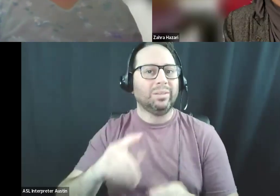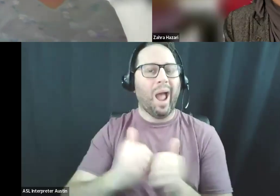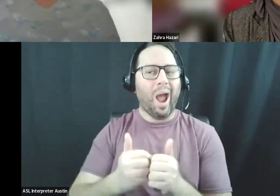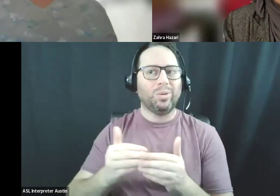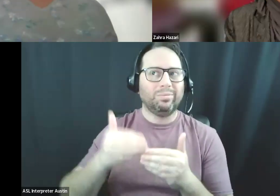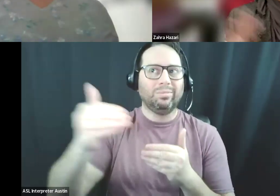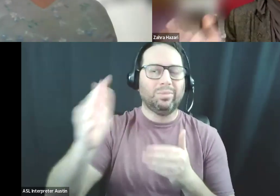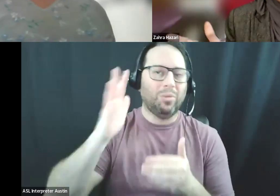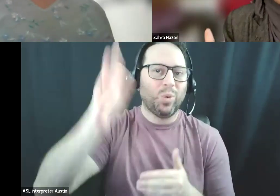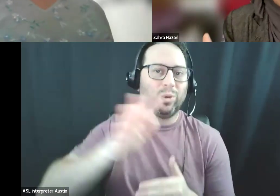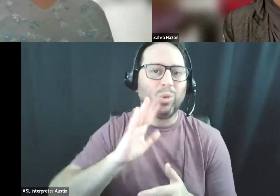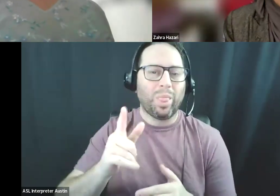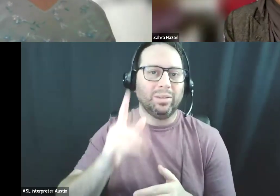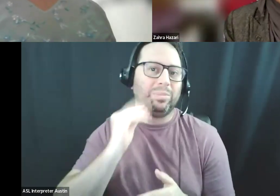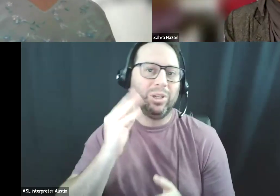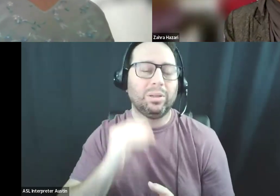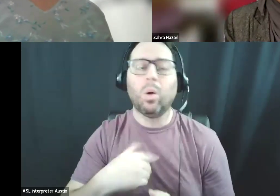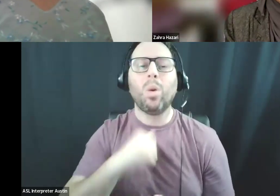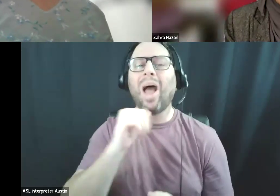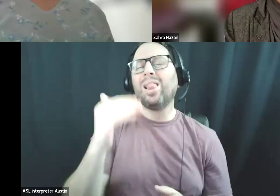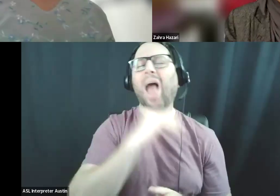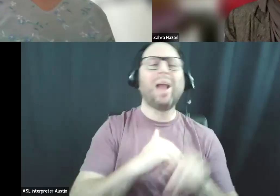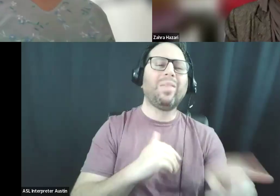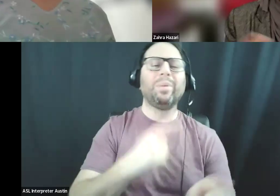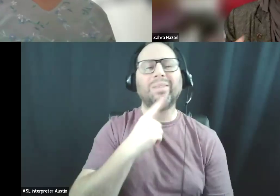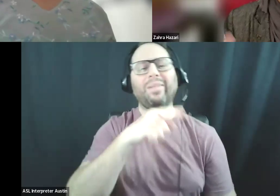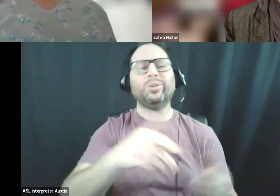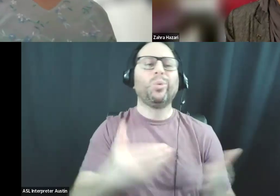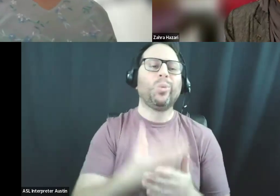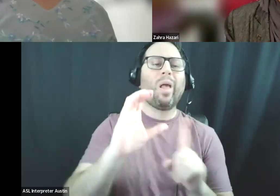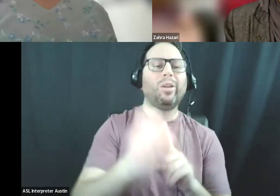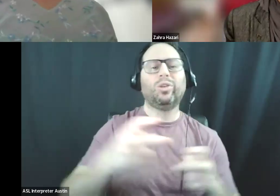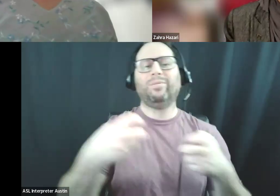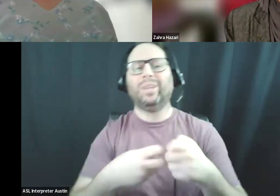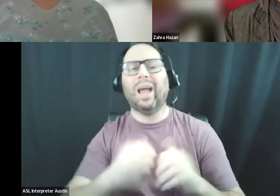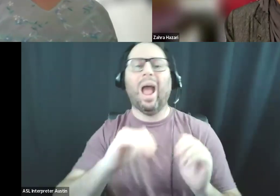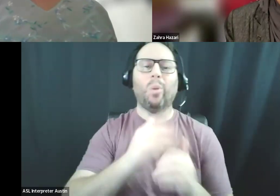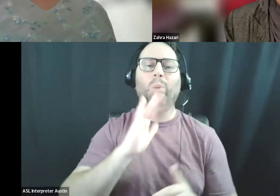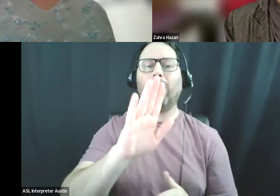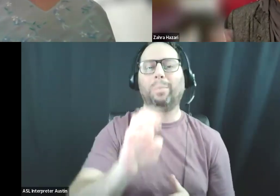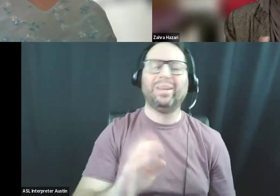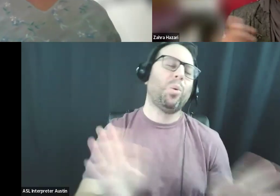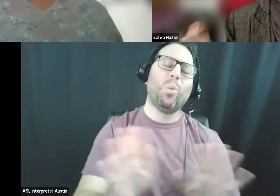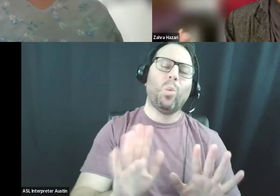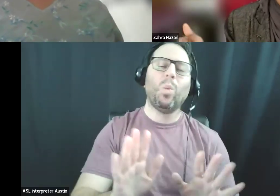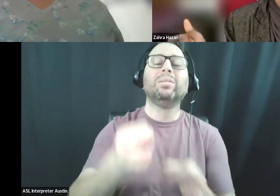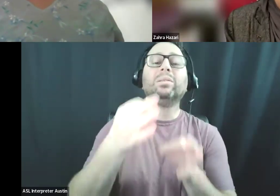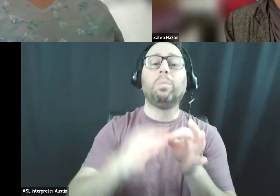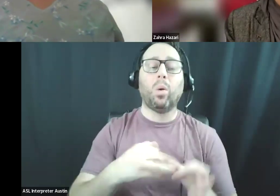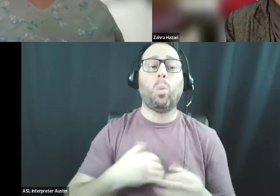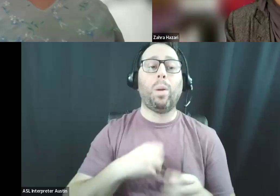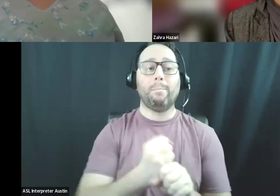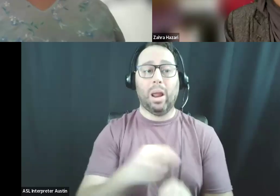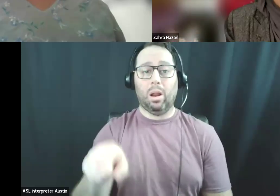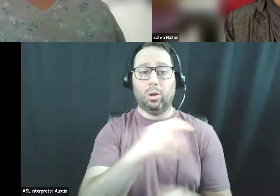saying that this is a new culture of physics and how it's going to be. It's making them aware of the system around them, because once you're